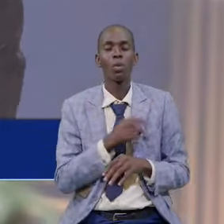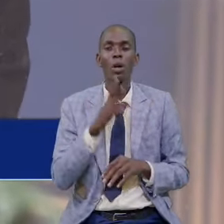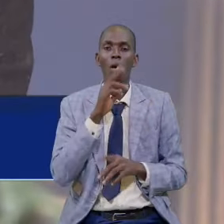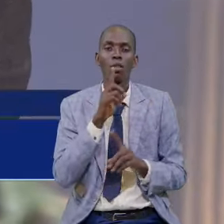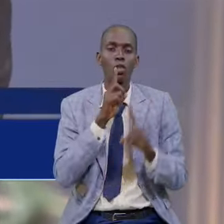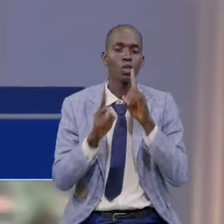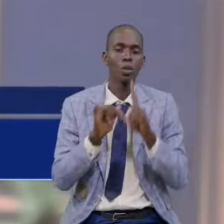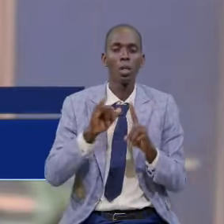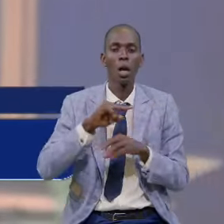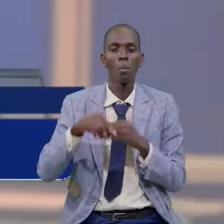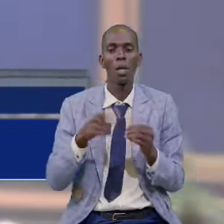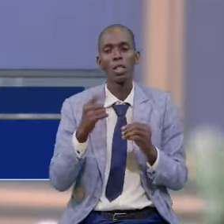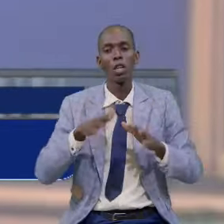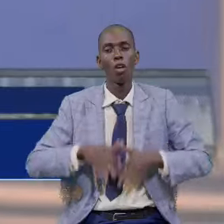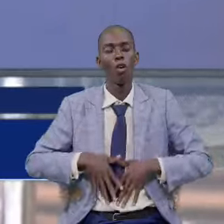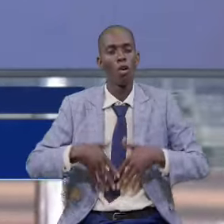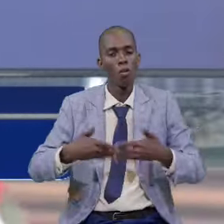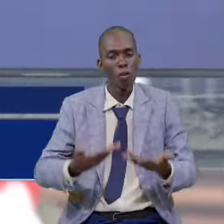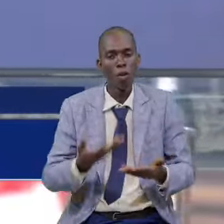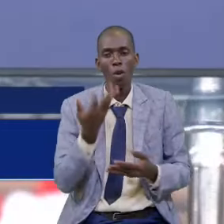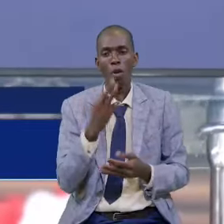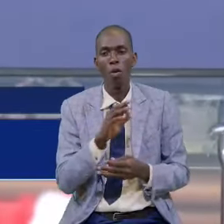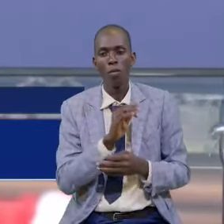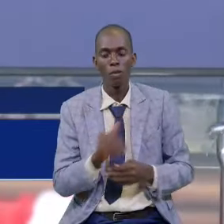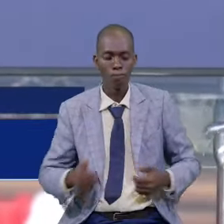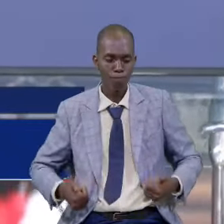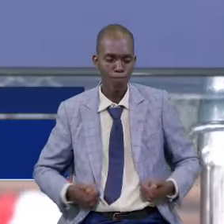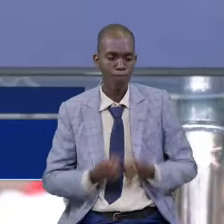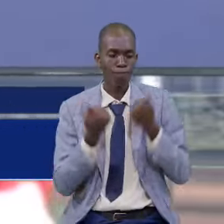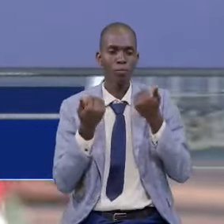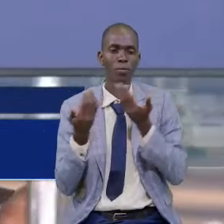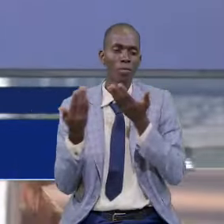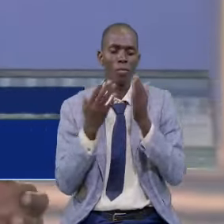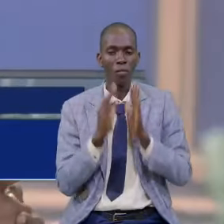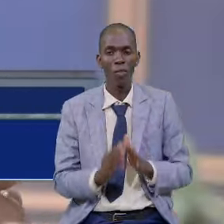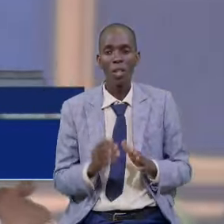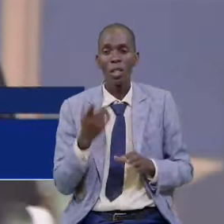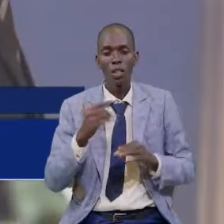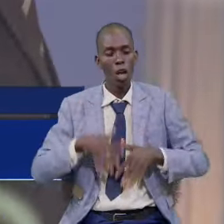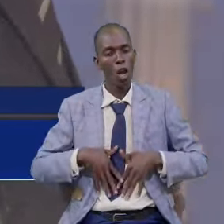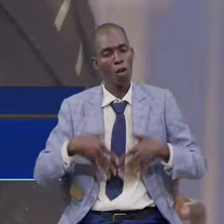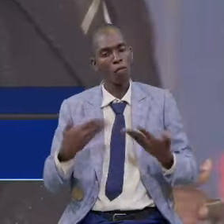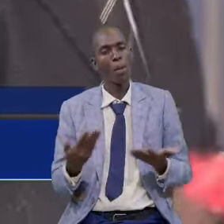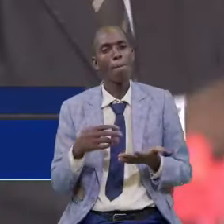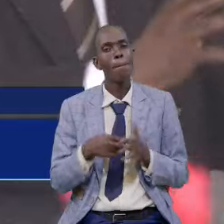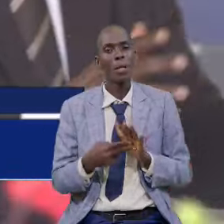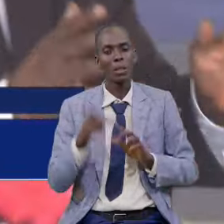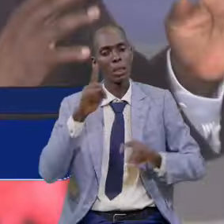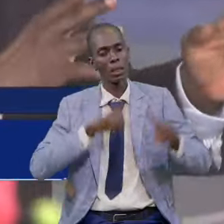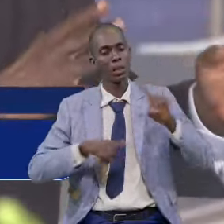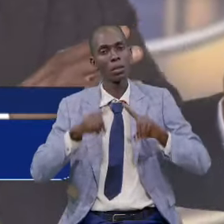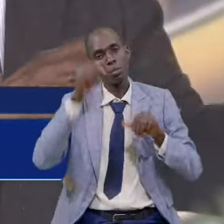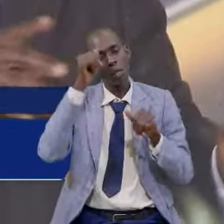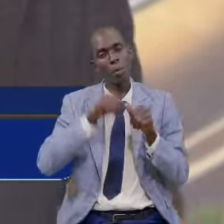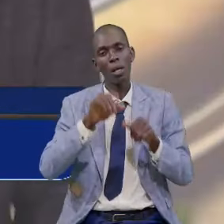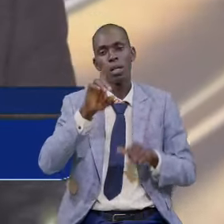confession of a challenged messenger. The confession that they brought David eventually to